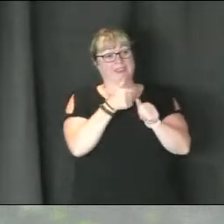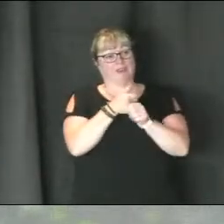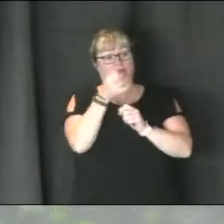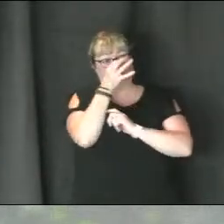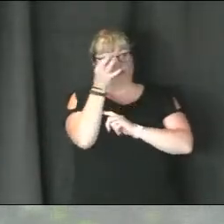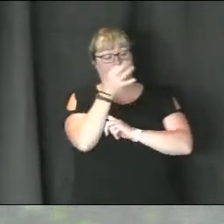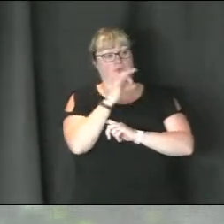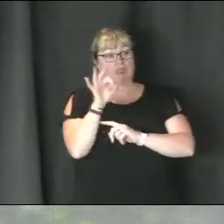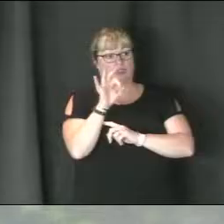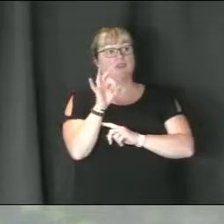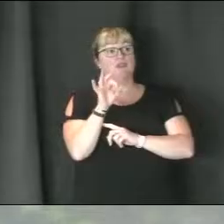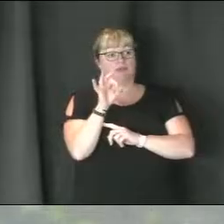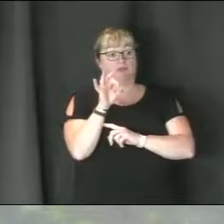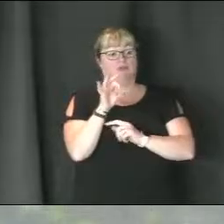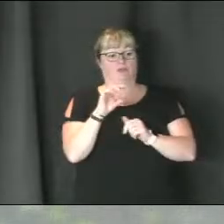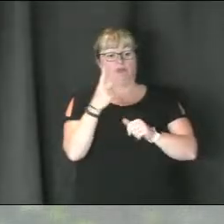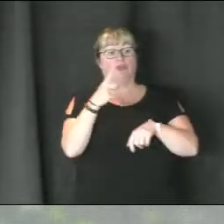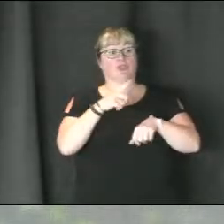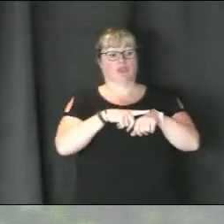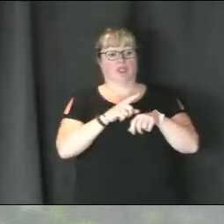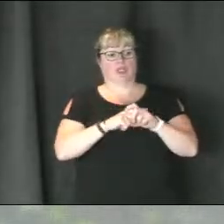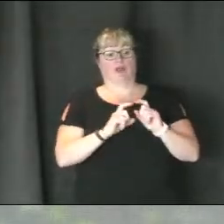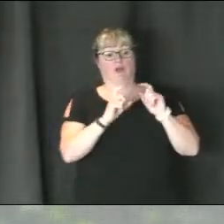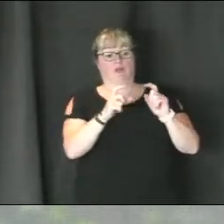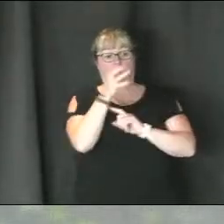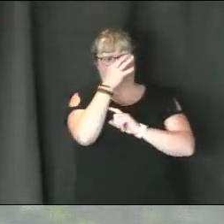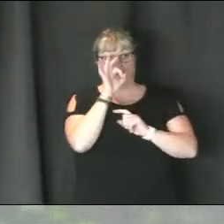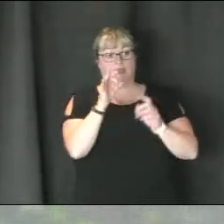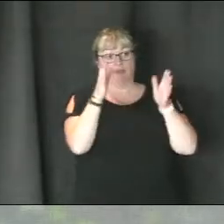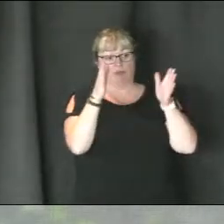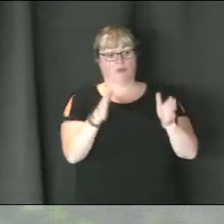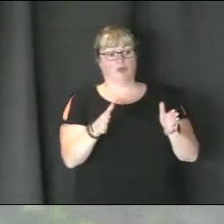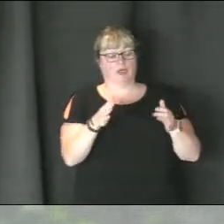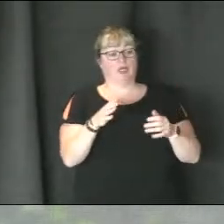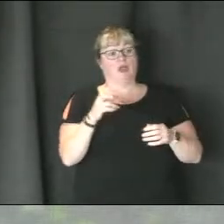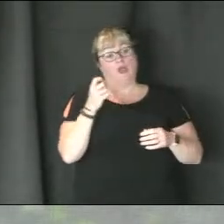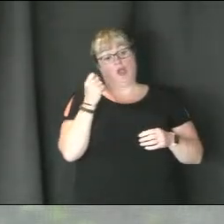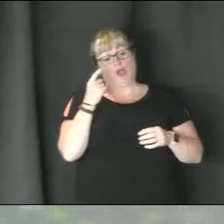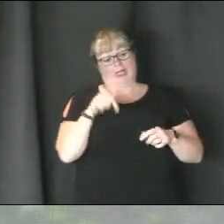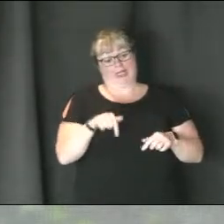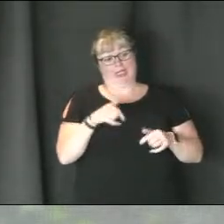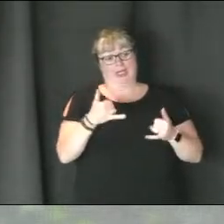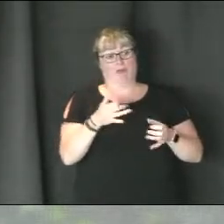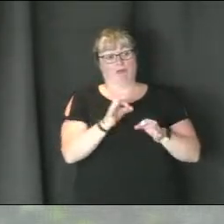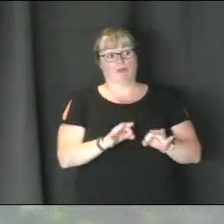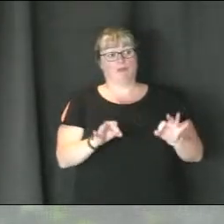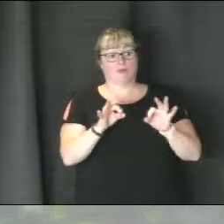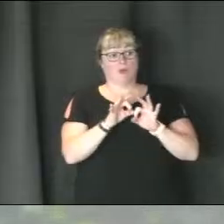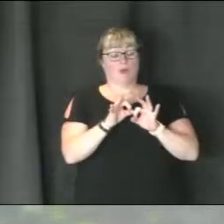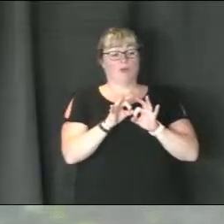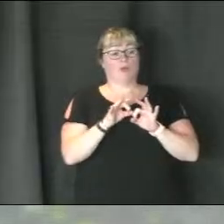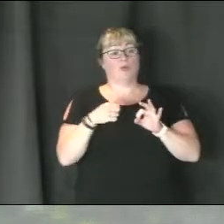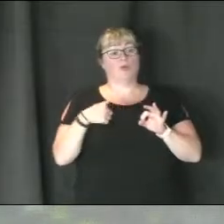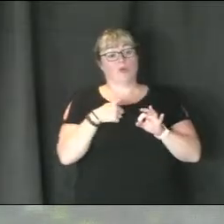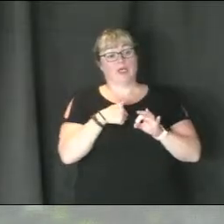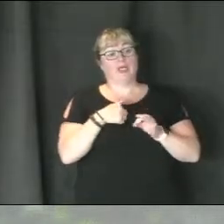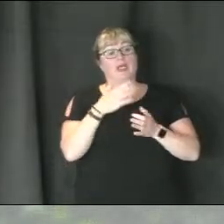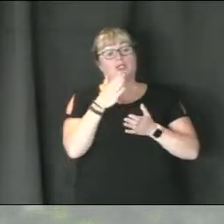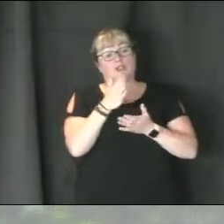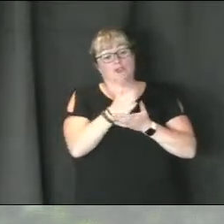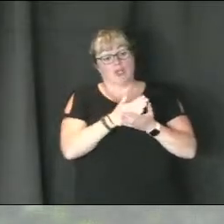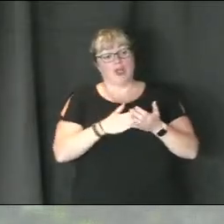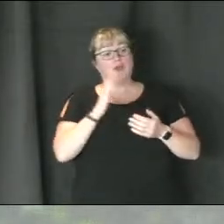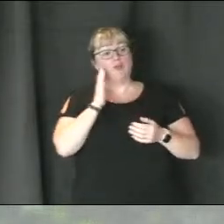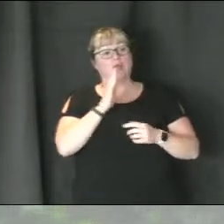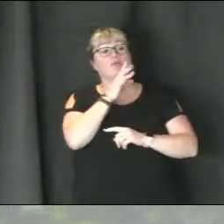distinction award. Seeing this is an important milestone, I will be sharing some of my words with